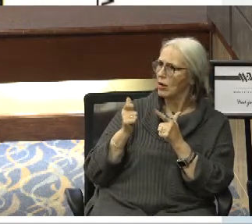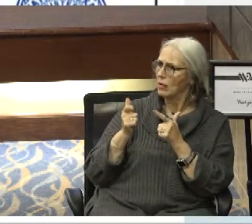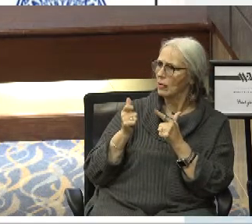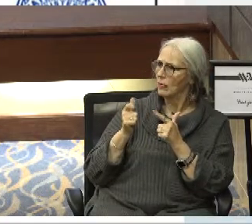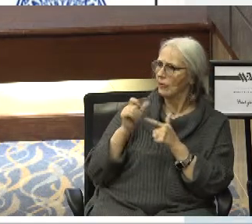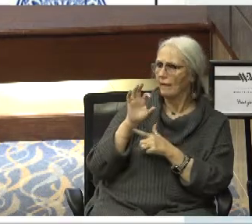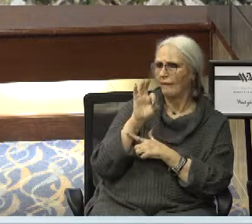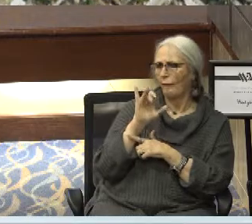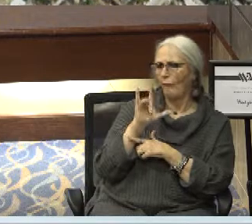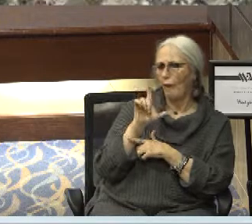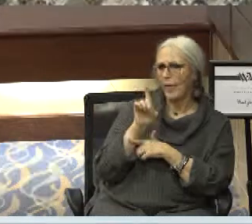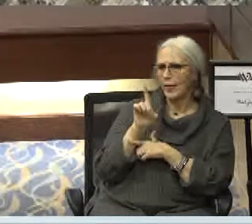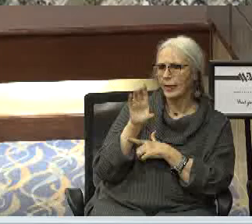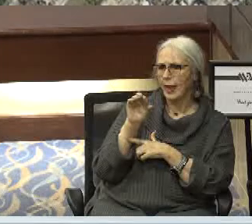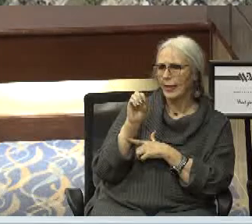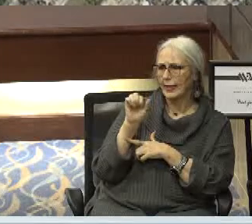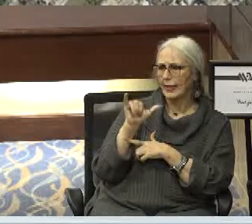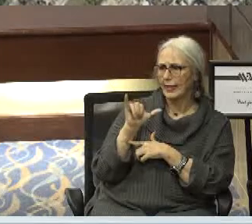Stadium?